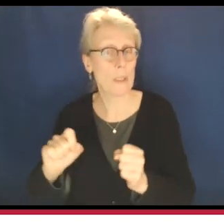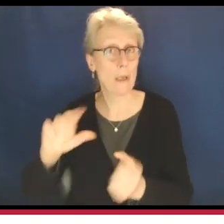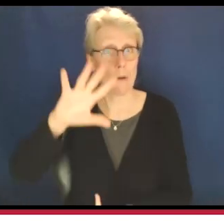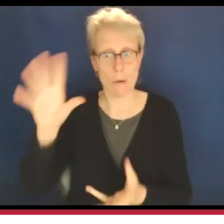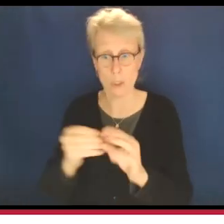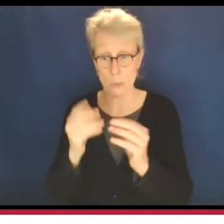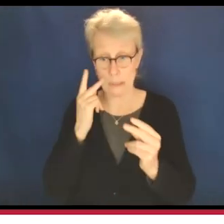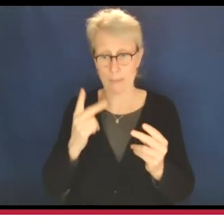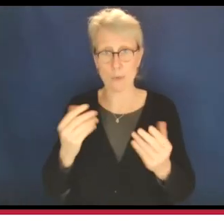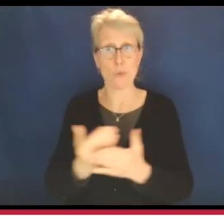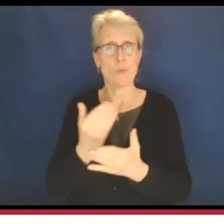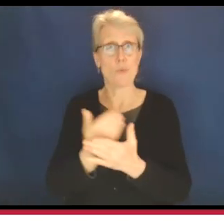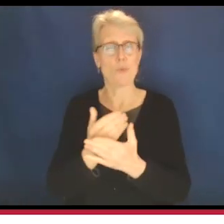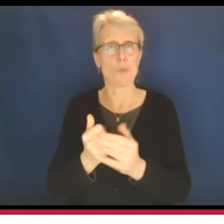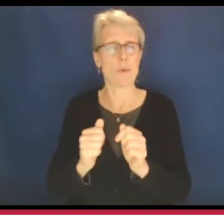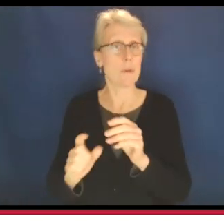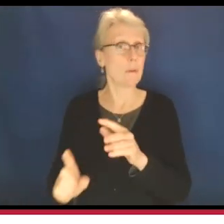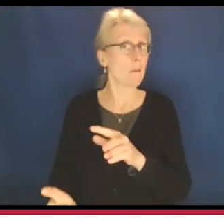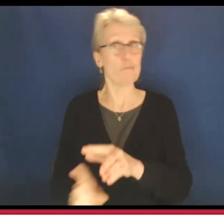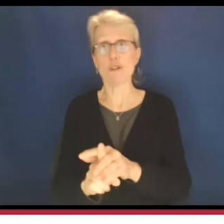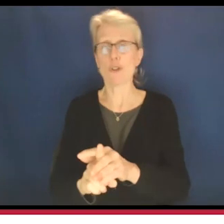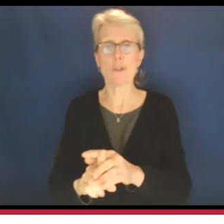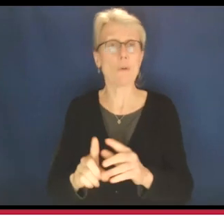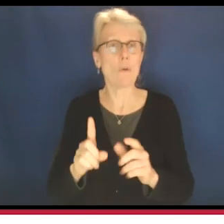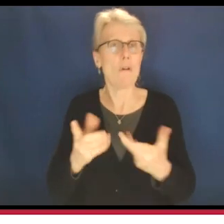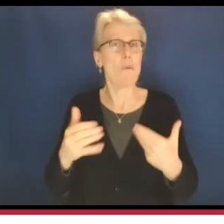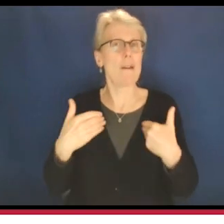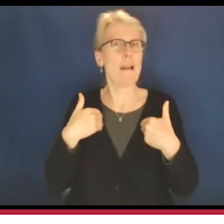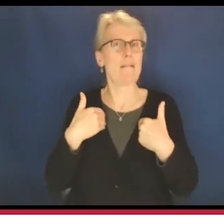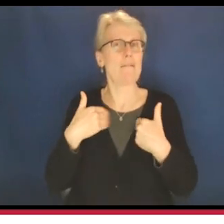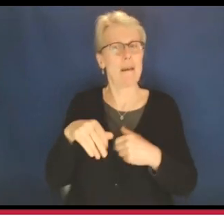really new emergences or just branches of existing trees.